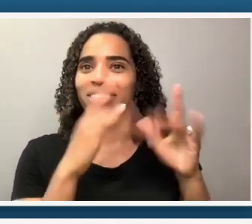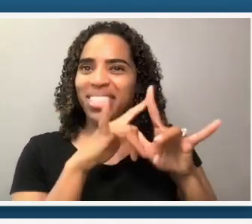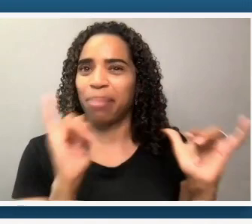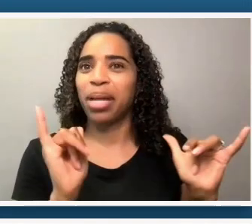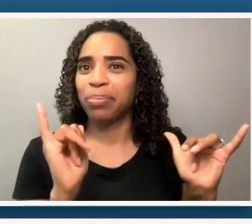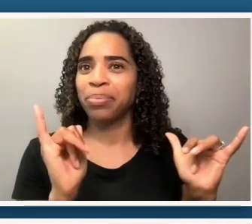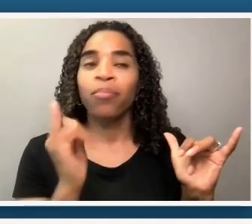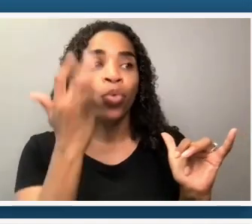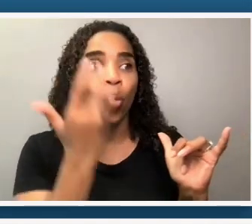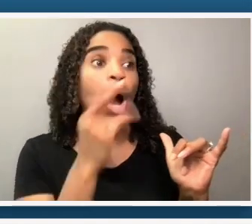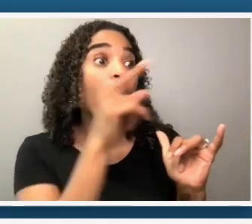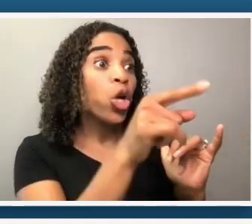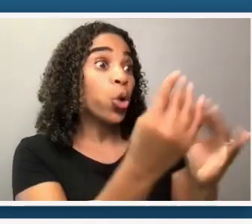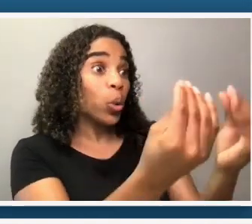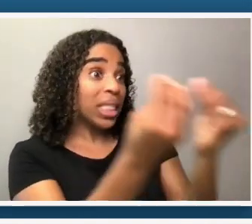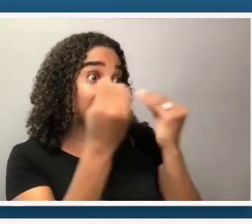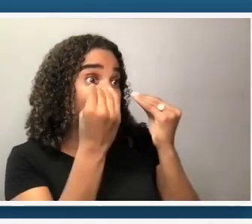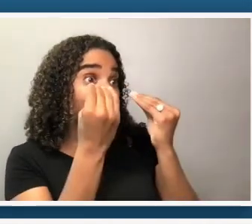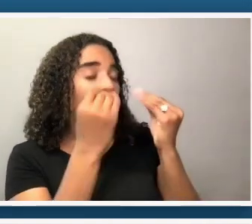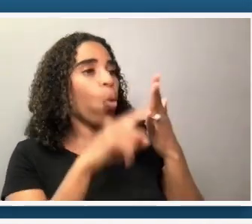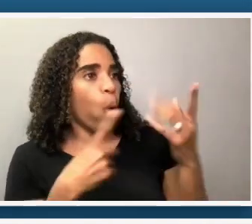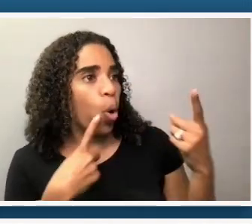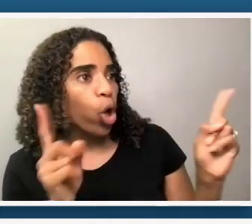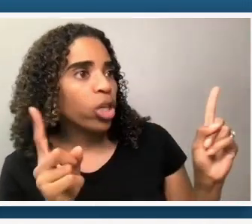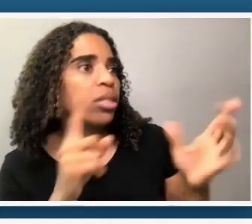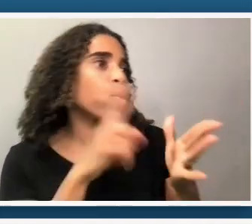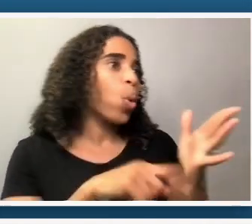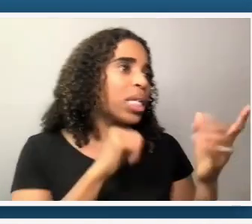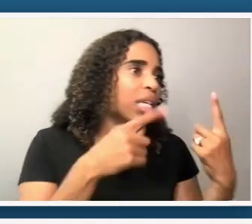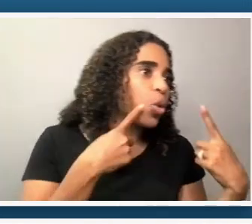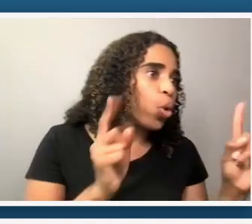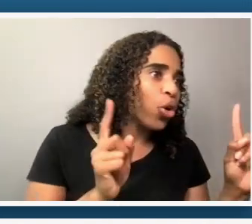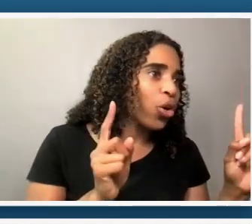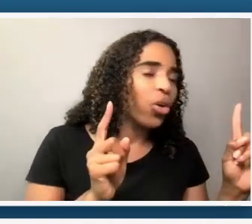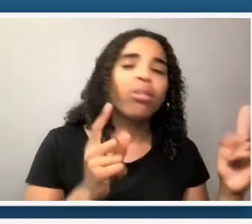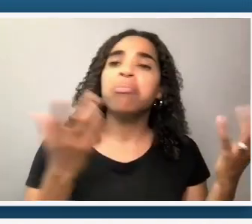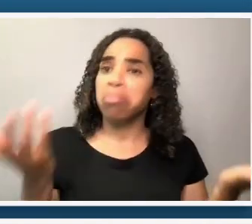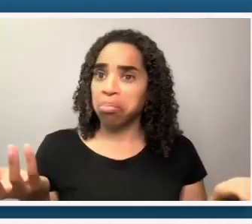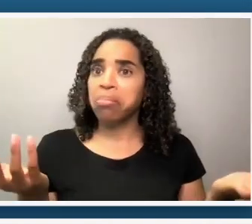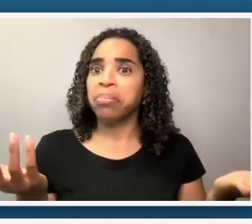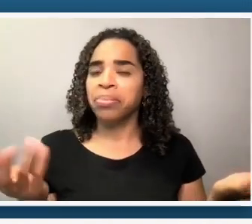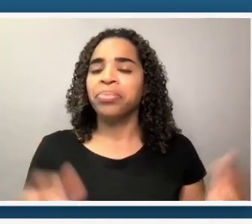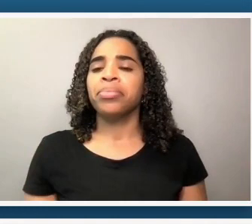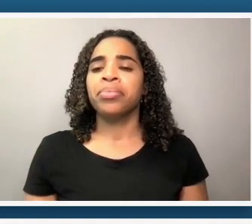you teach me what works, what doesn't work. Also,